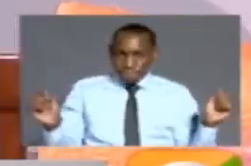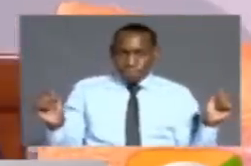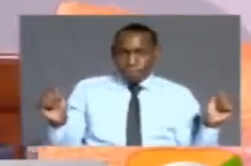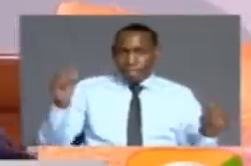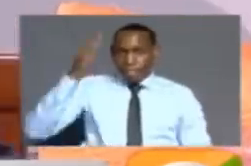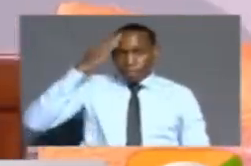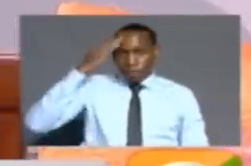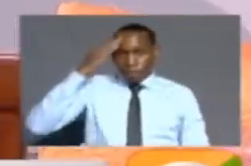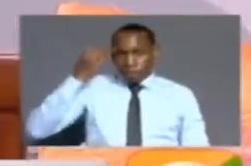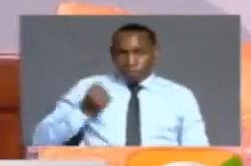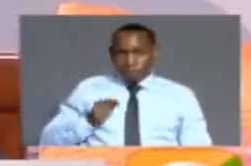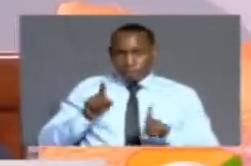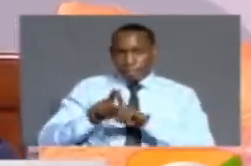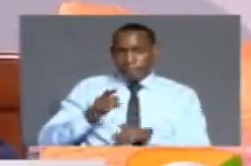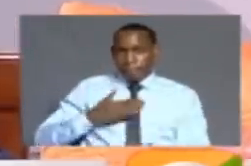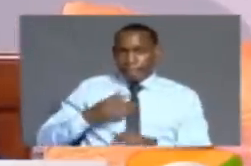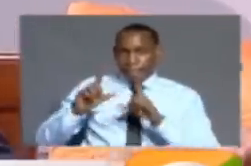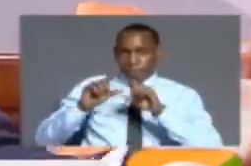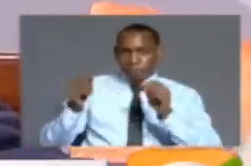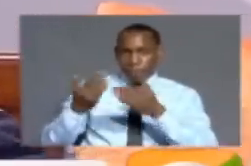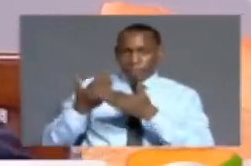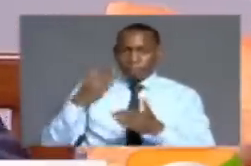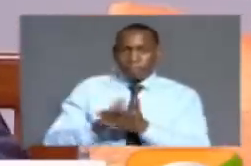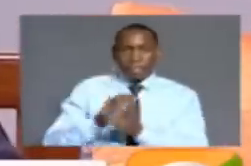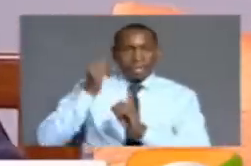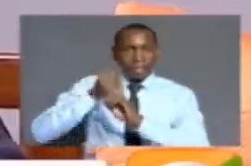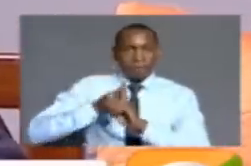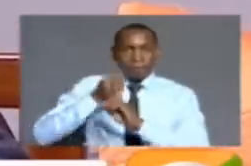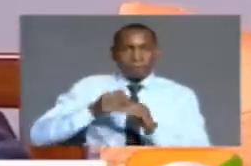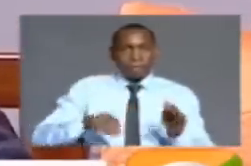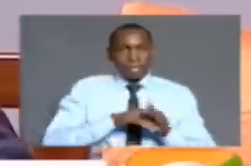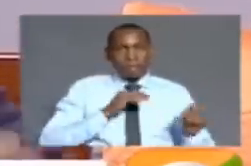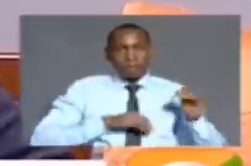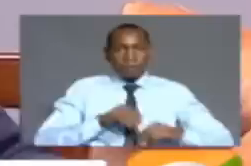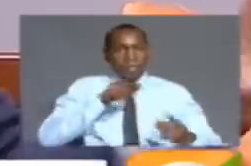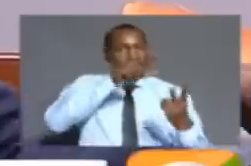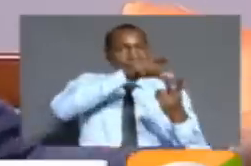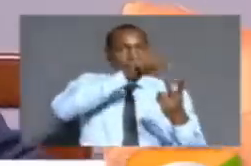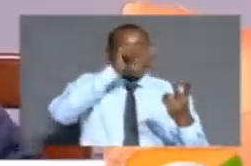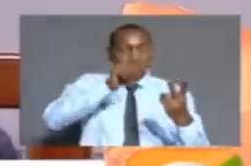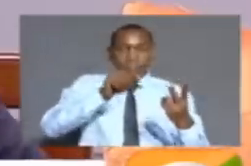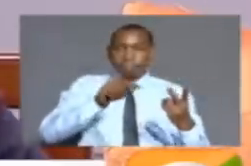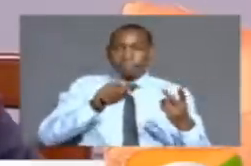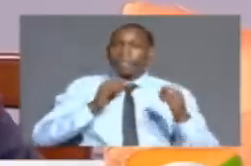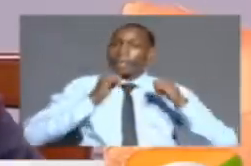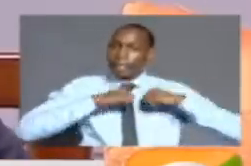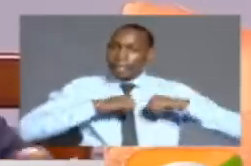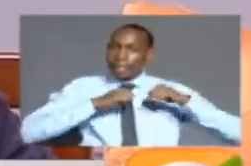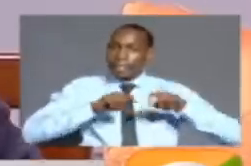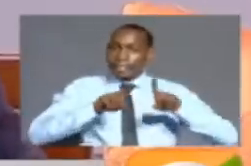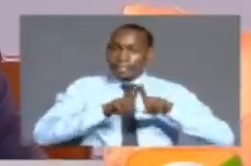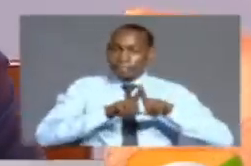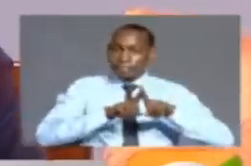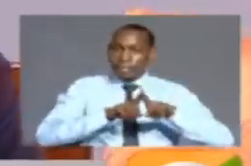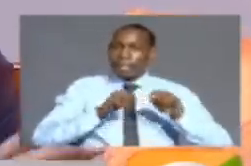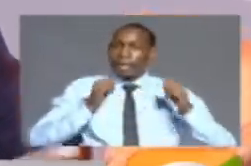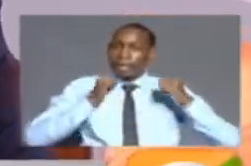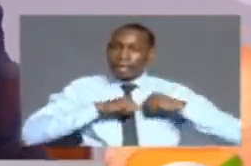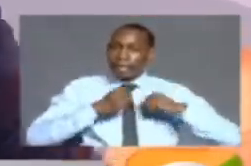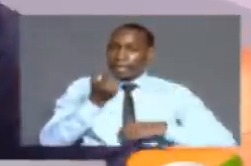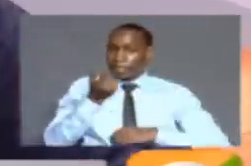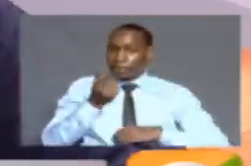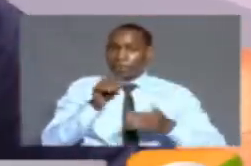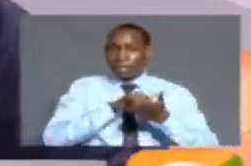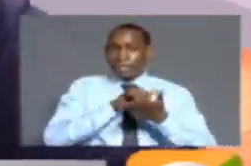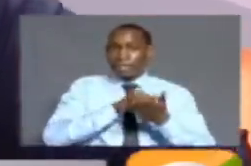know, my sister earlier said, this fight against corruption is selective. You know, I somehow agree with her. I partly agree with her. Mm. It is